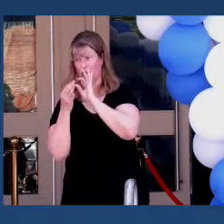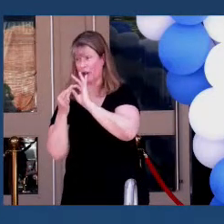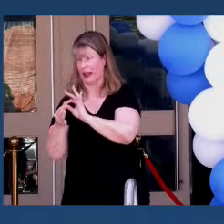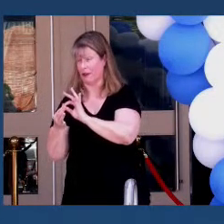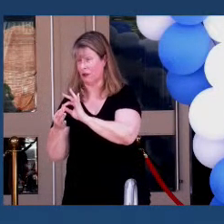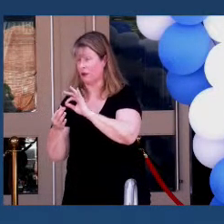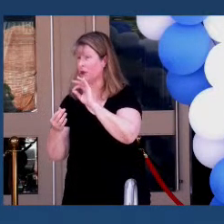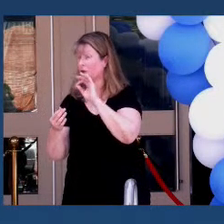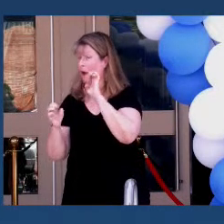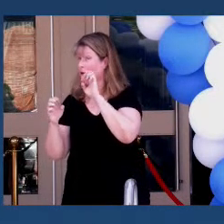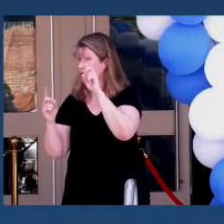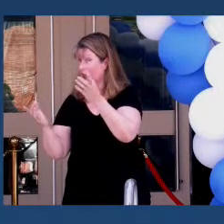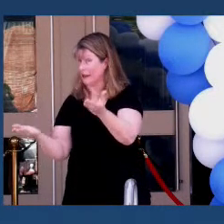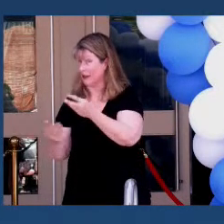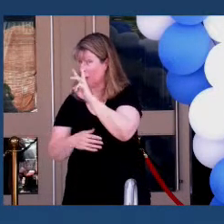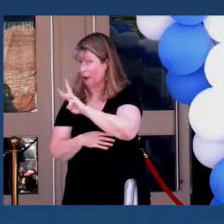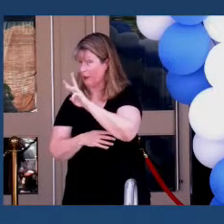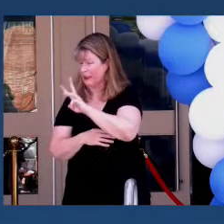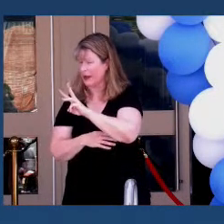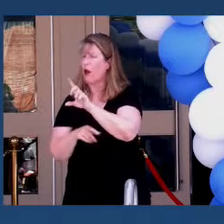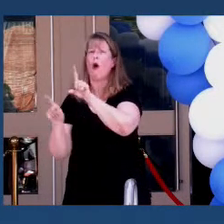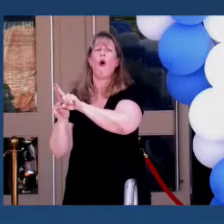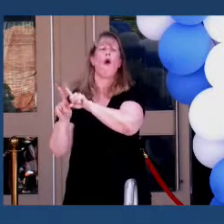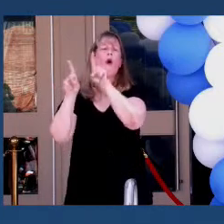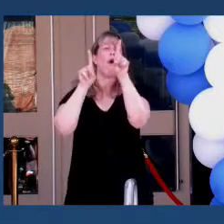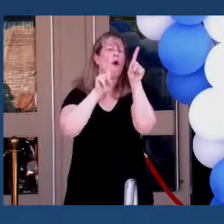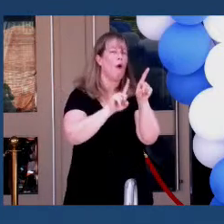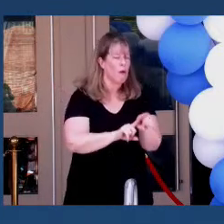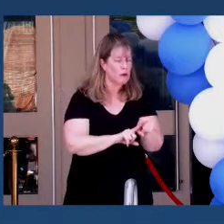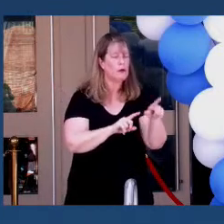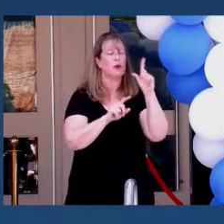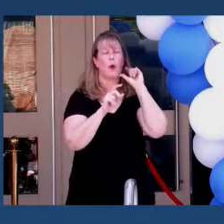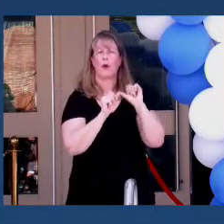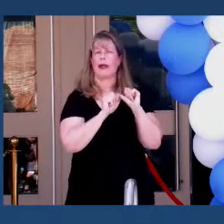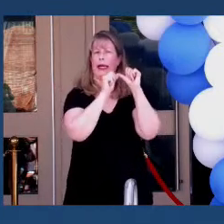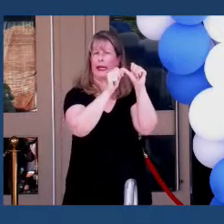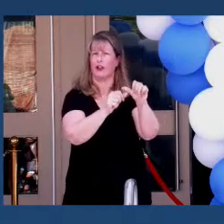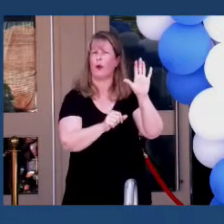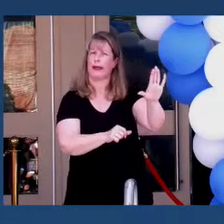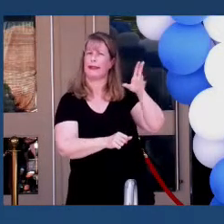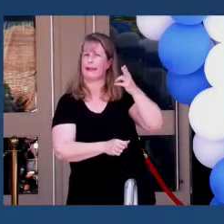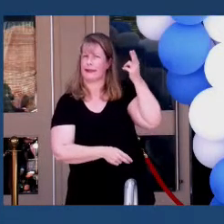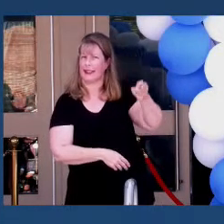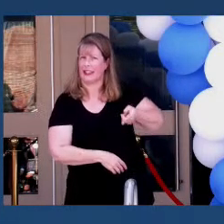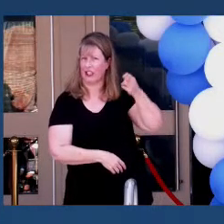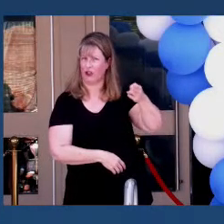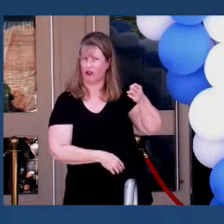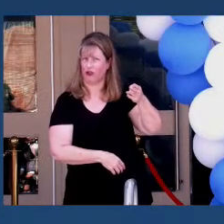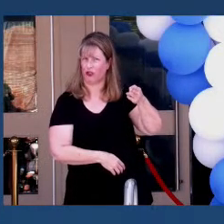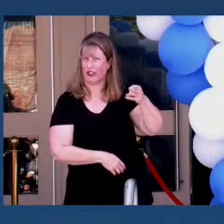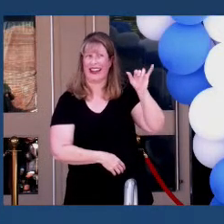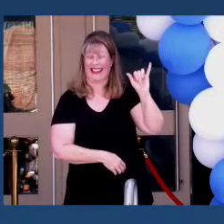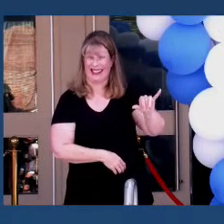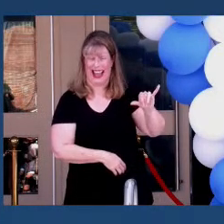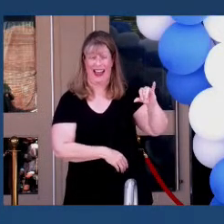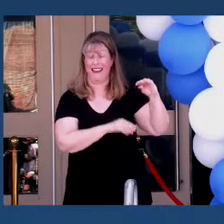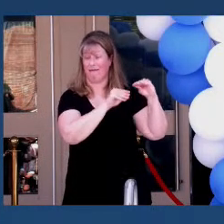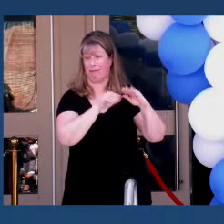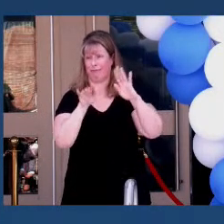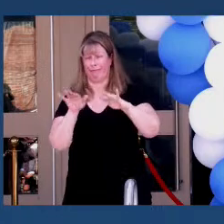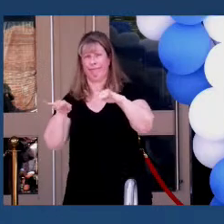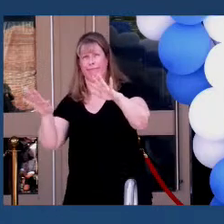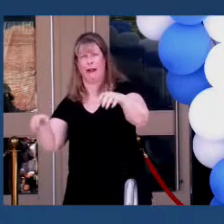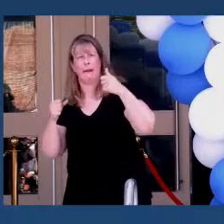in Wilmington, but also the continuation of a legacy that has inspired many,